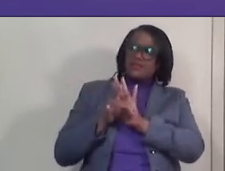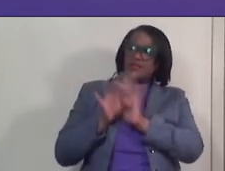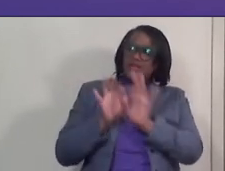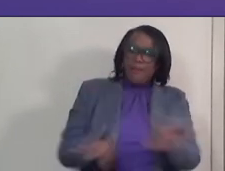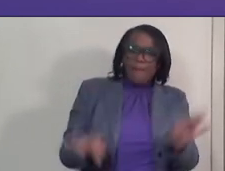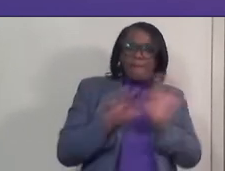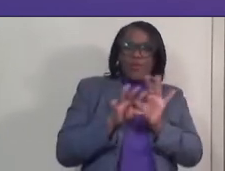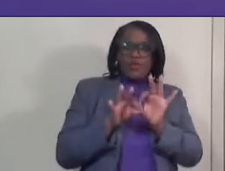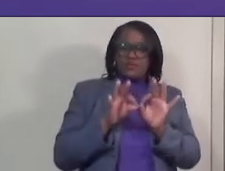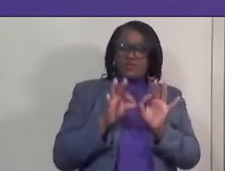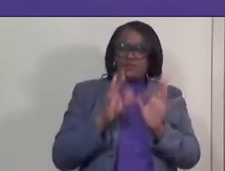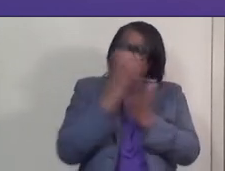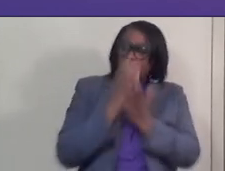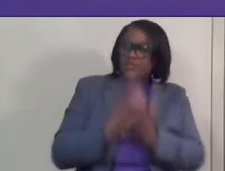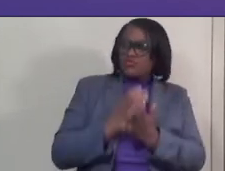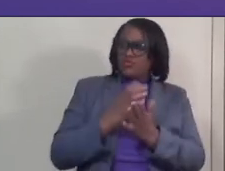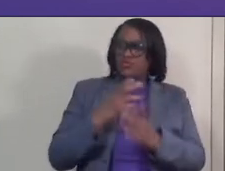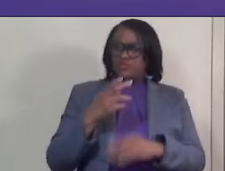highlights?